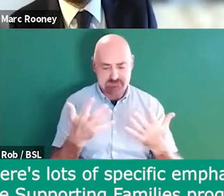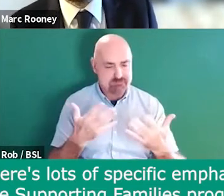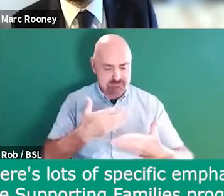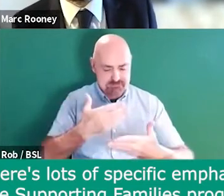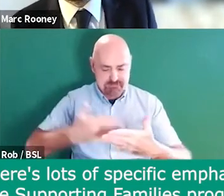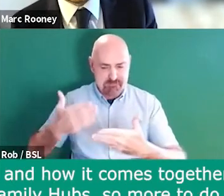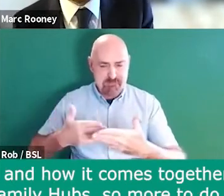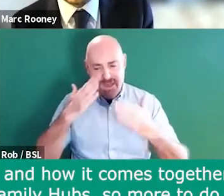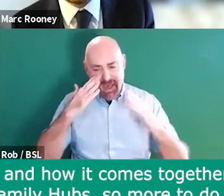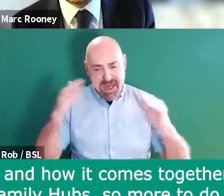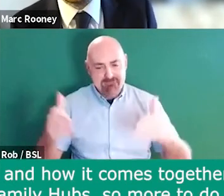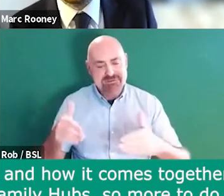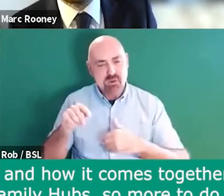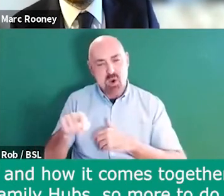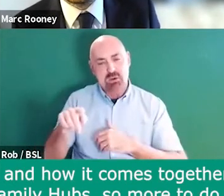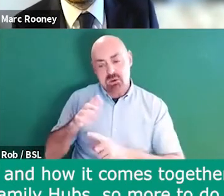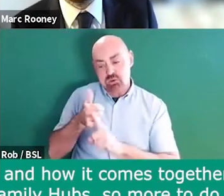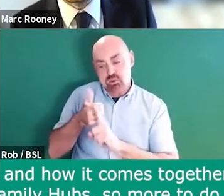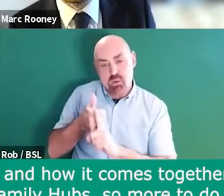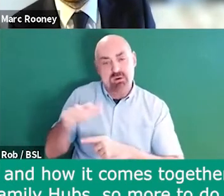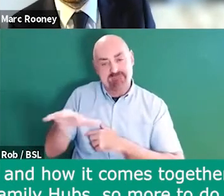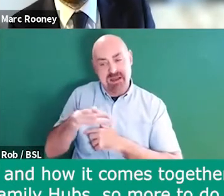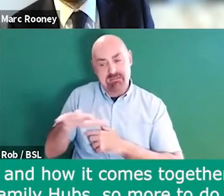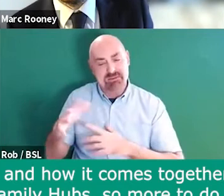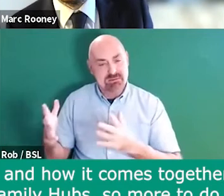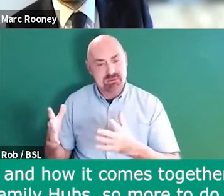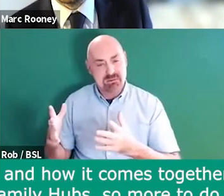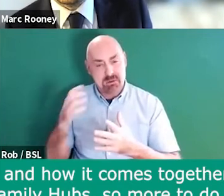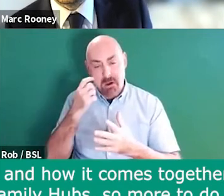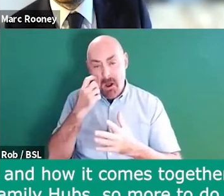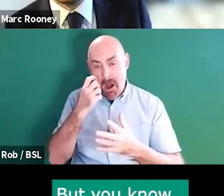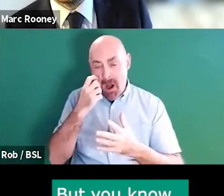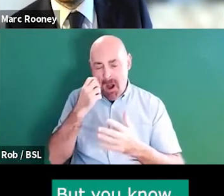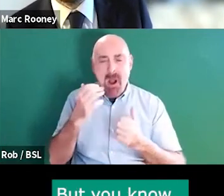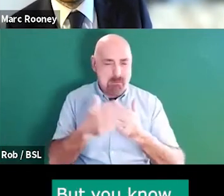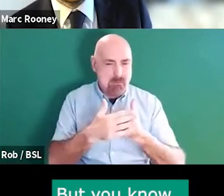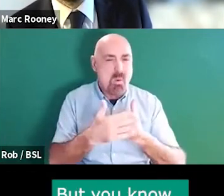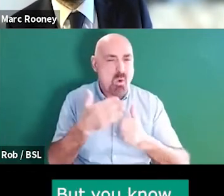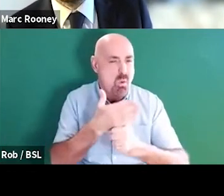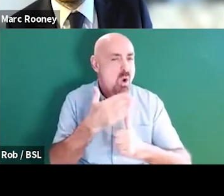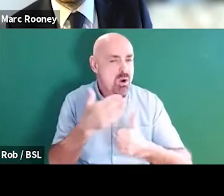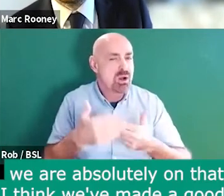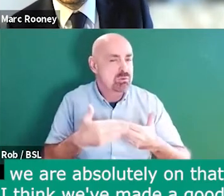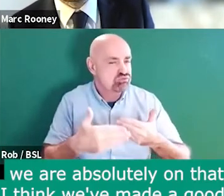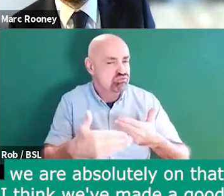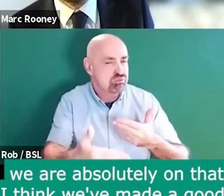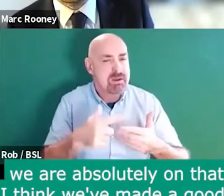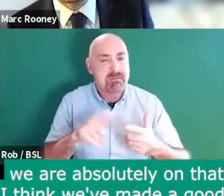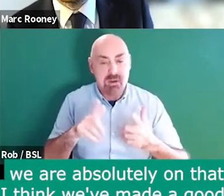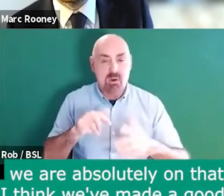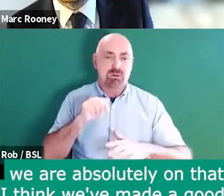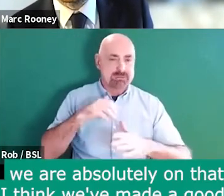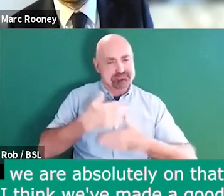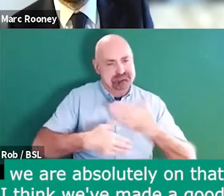emphasis on the Supporting Families Programme and how it comes together with family hubs. So more to do, I think, but we are absolutely on